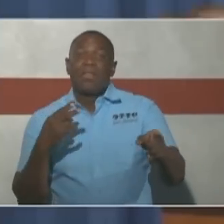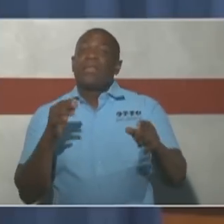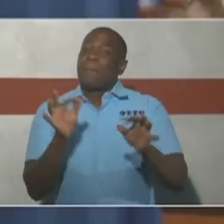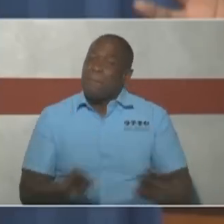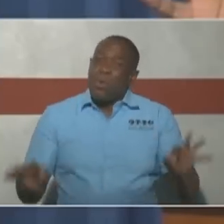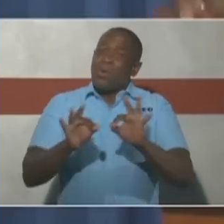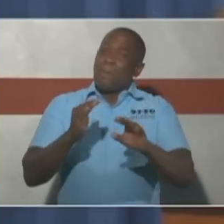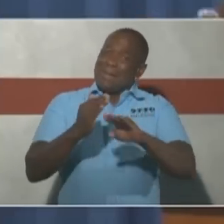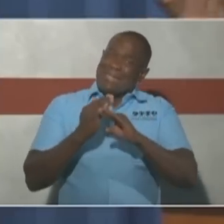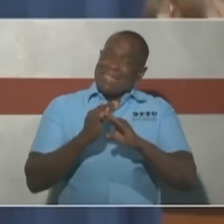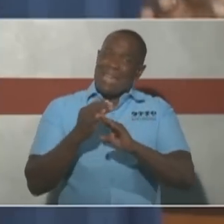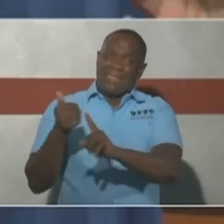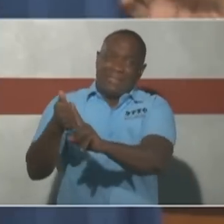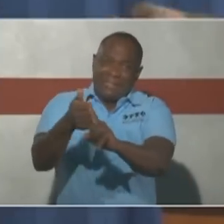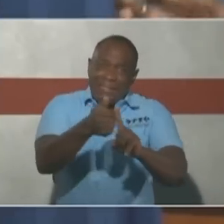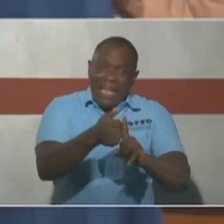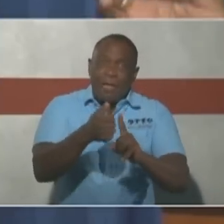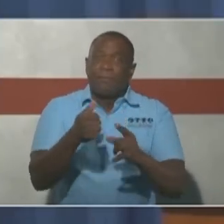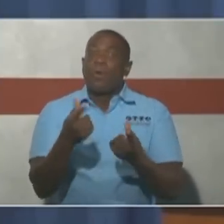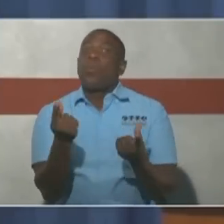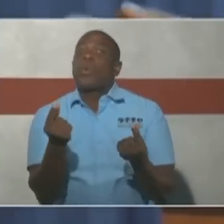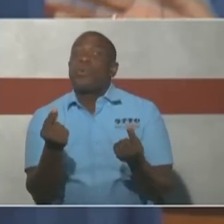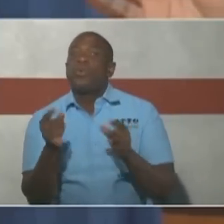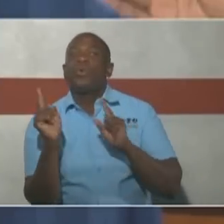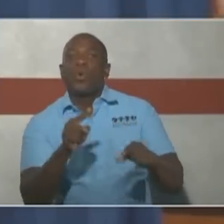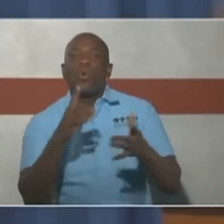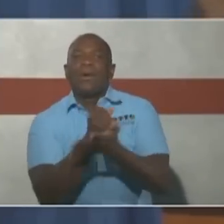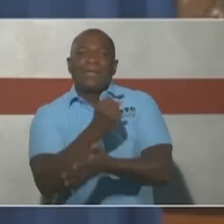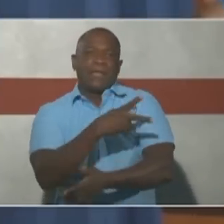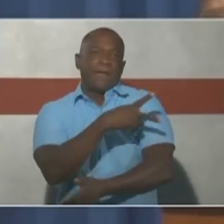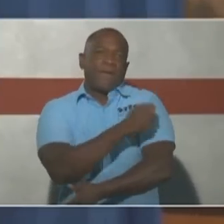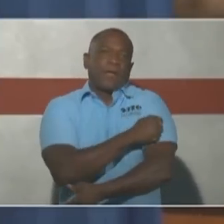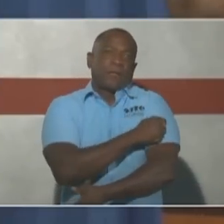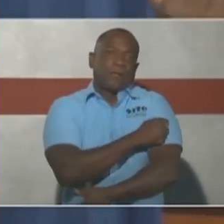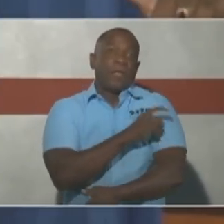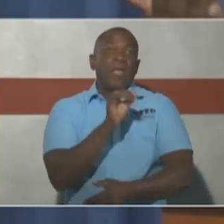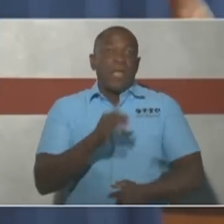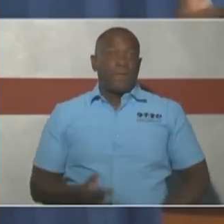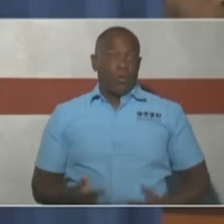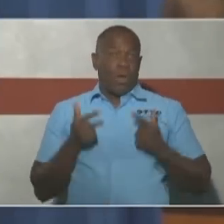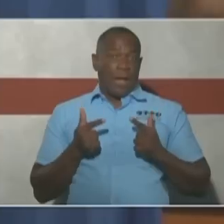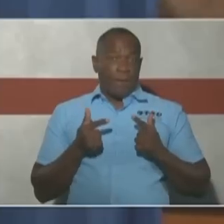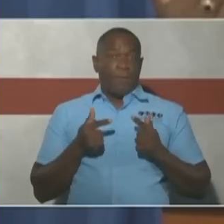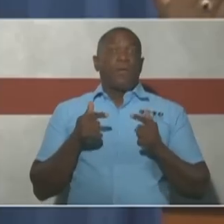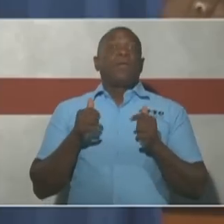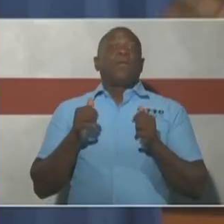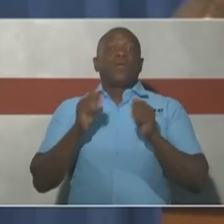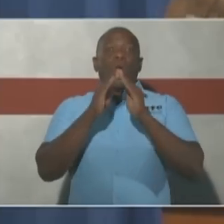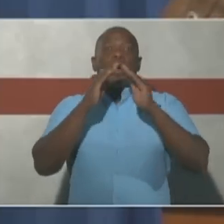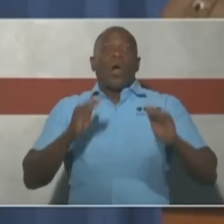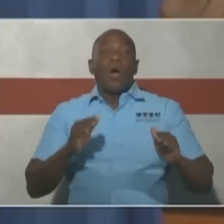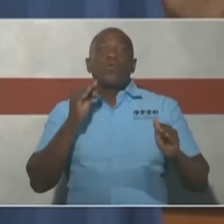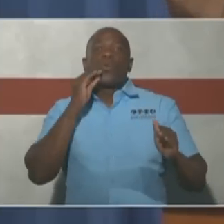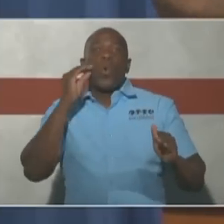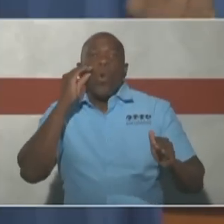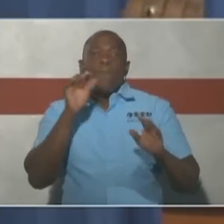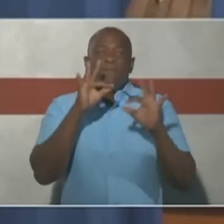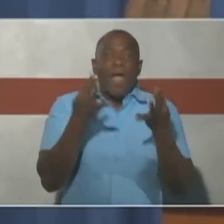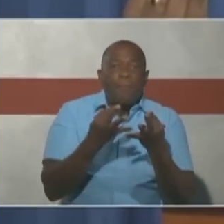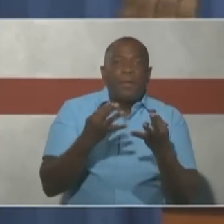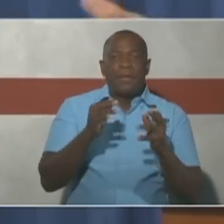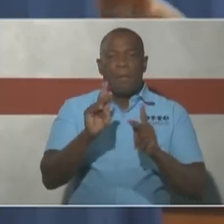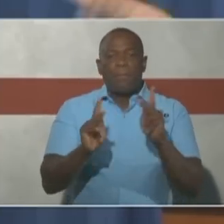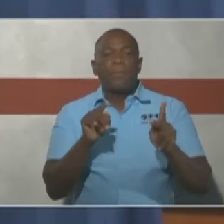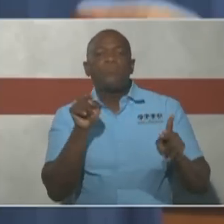cases, especially as we have more movement, more gathering, more mingling that is unlikely